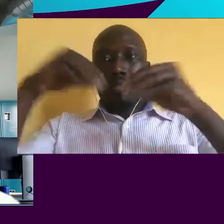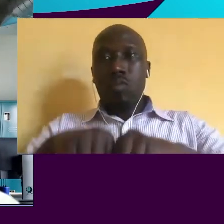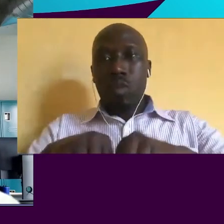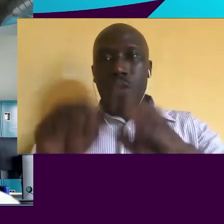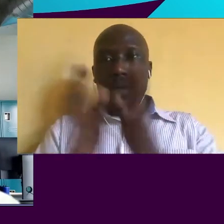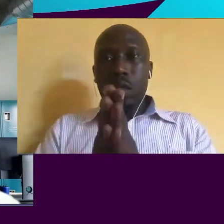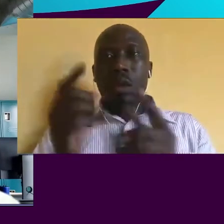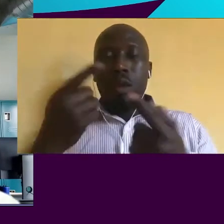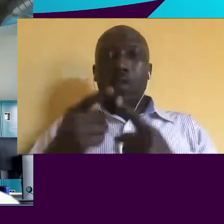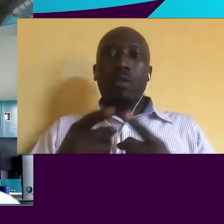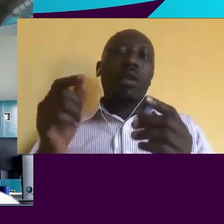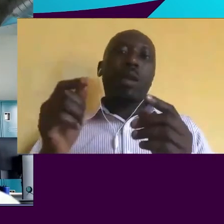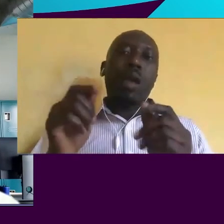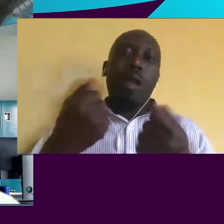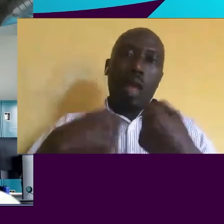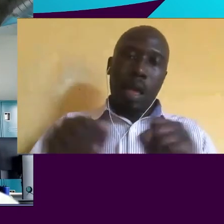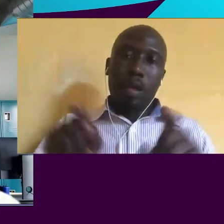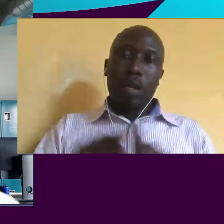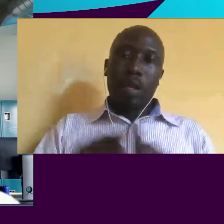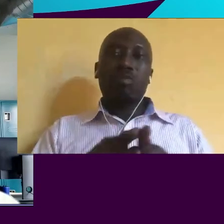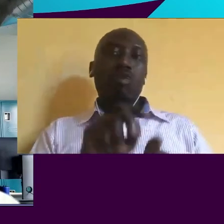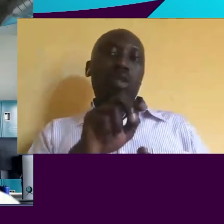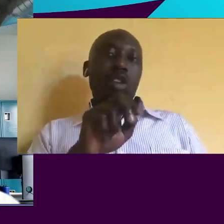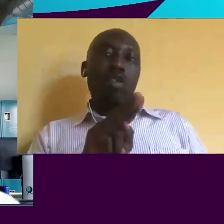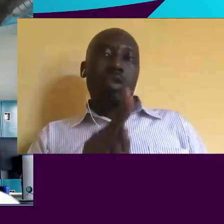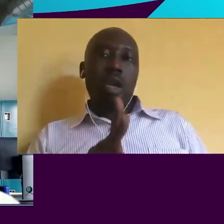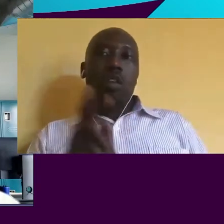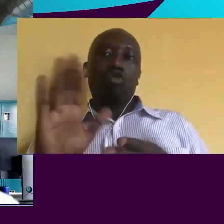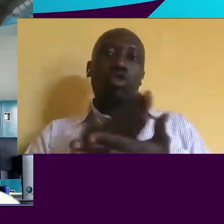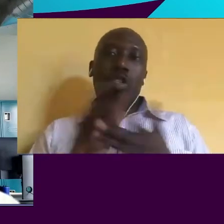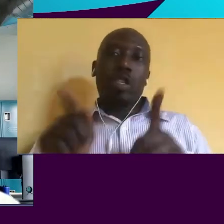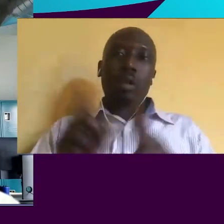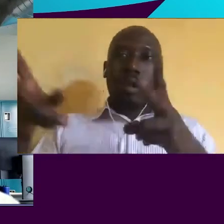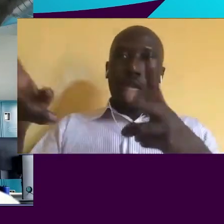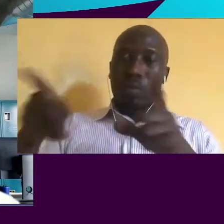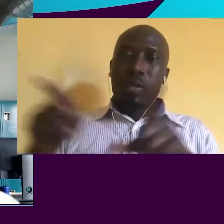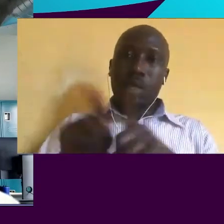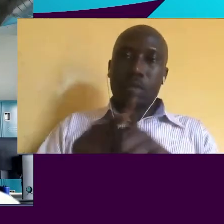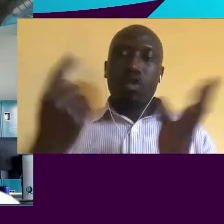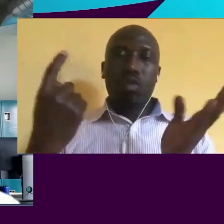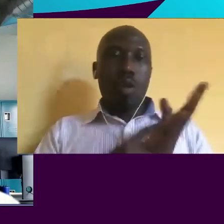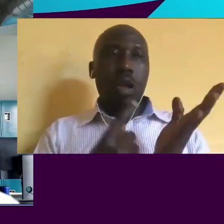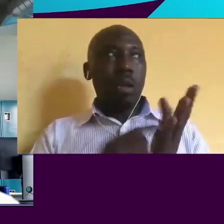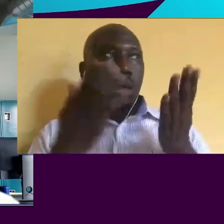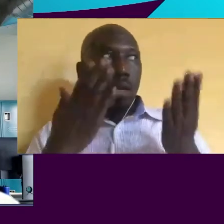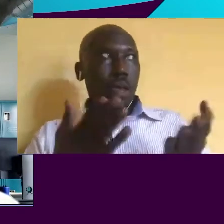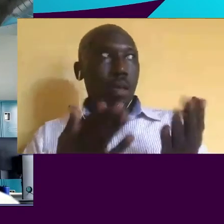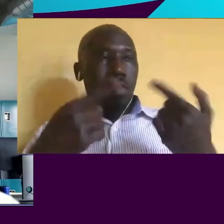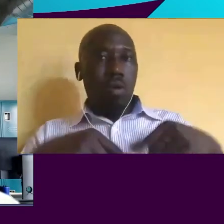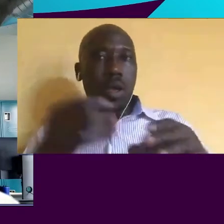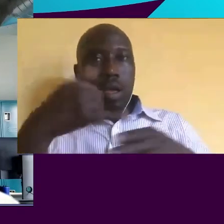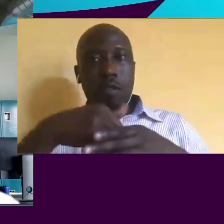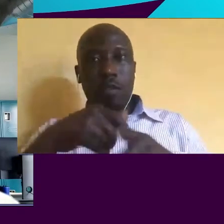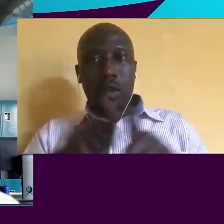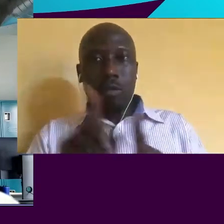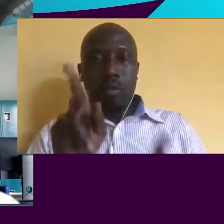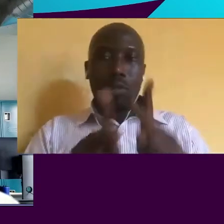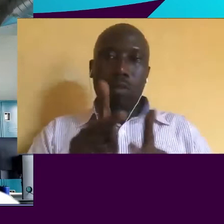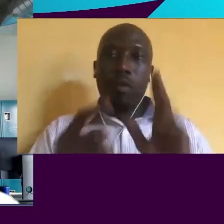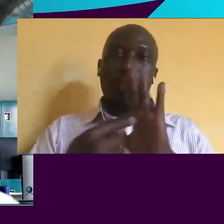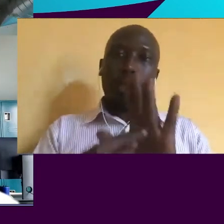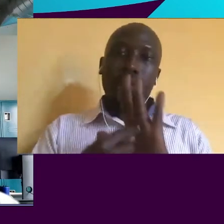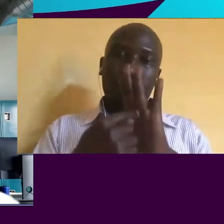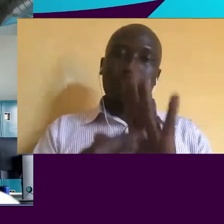UK to share their perspectives, as well as Ugandans right here who are involved, people like